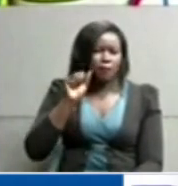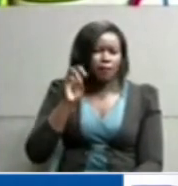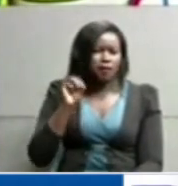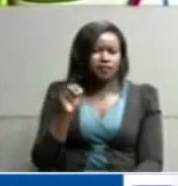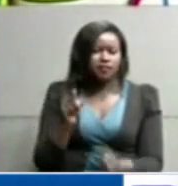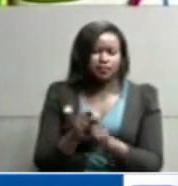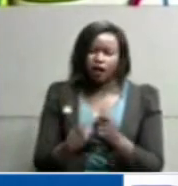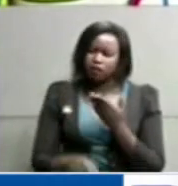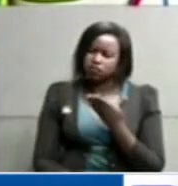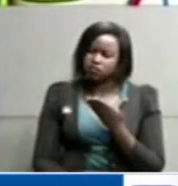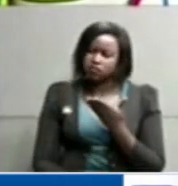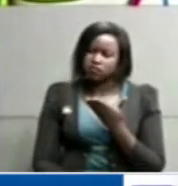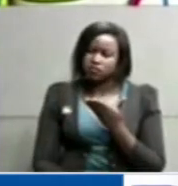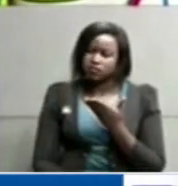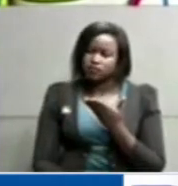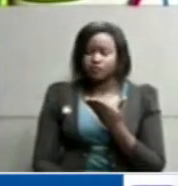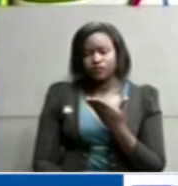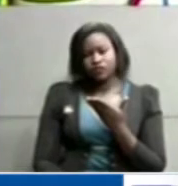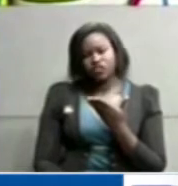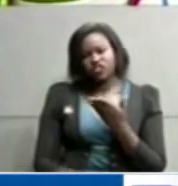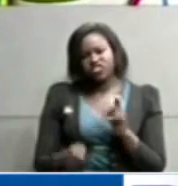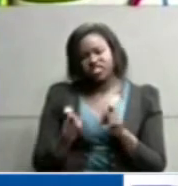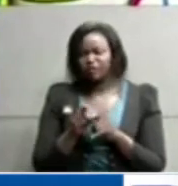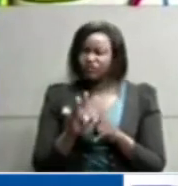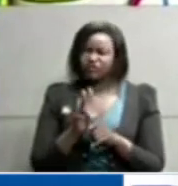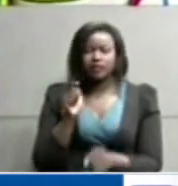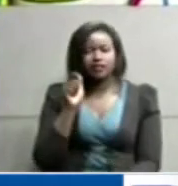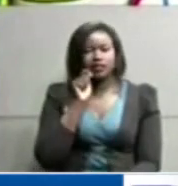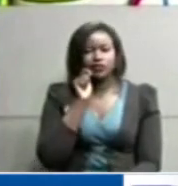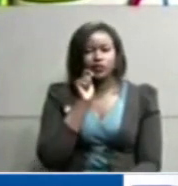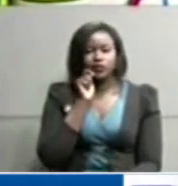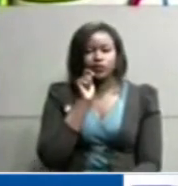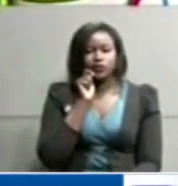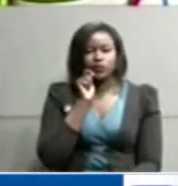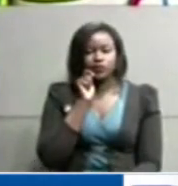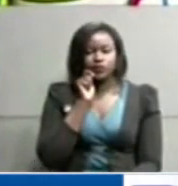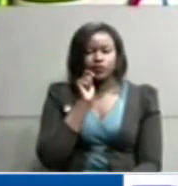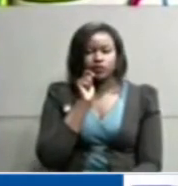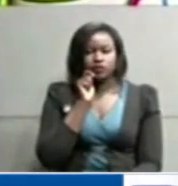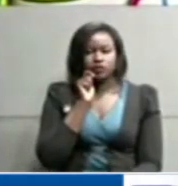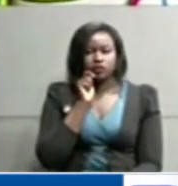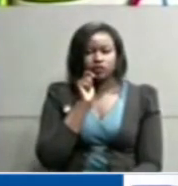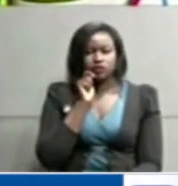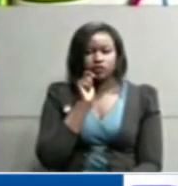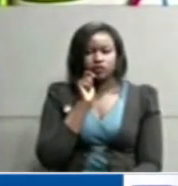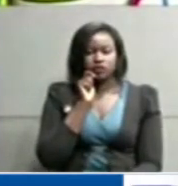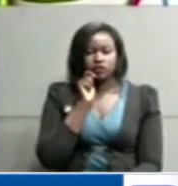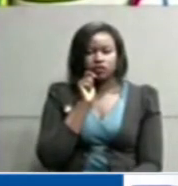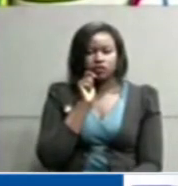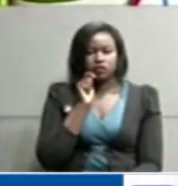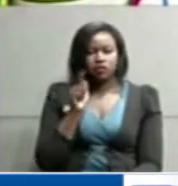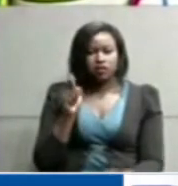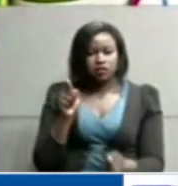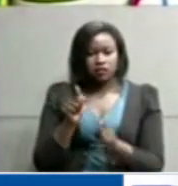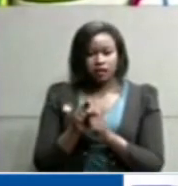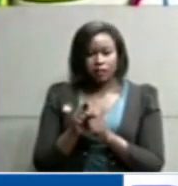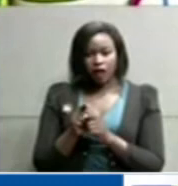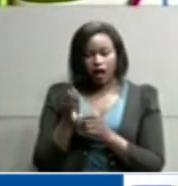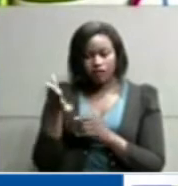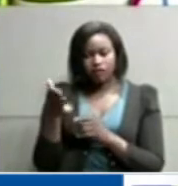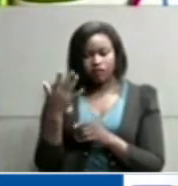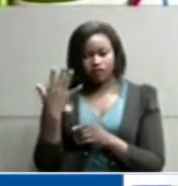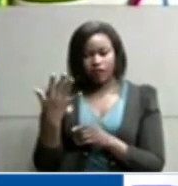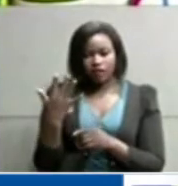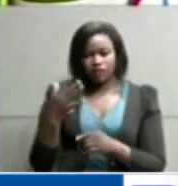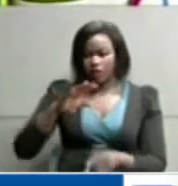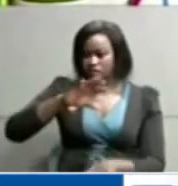who are neither Teso nor something, they are half. So those ones would have 5 places.